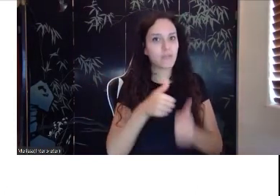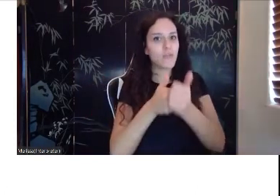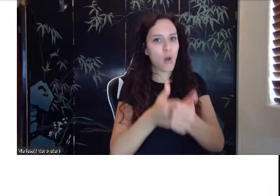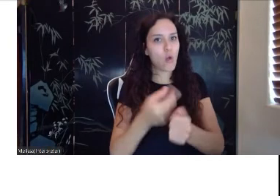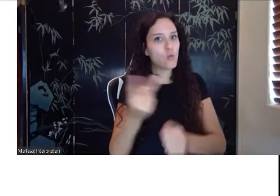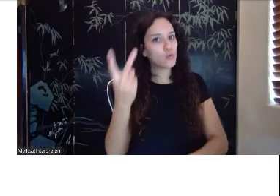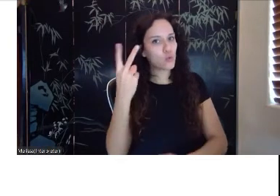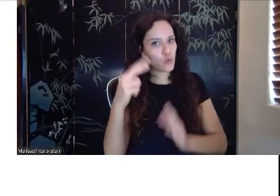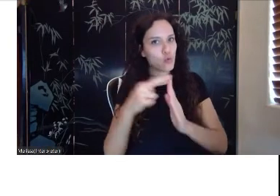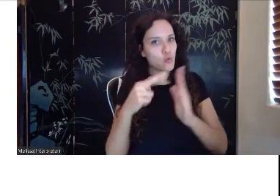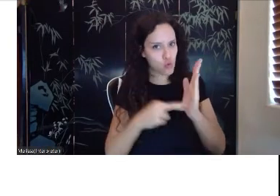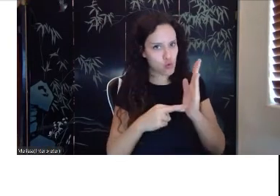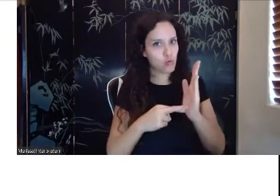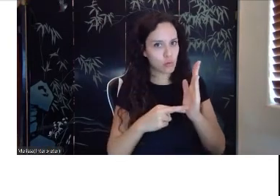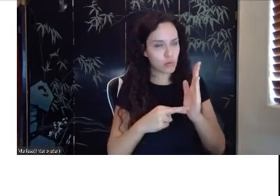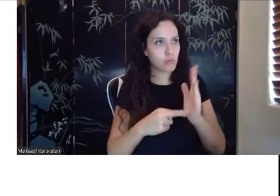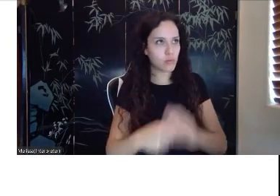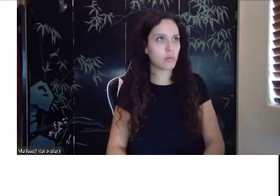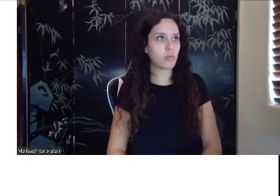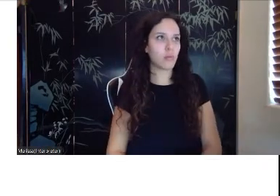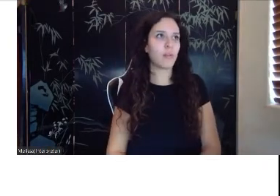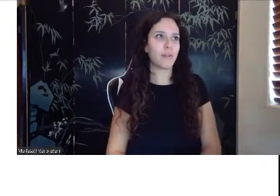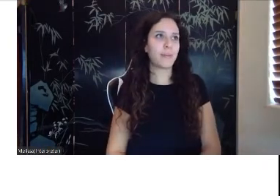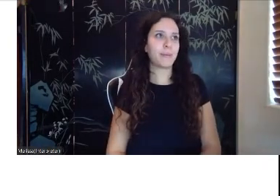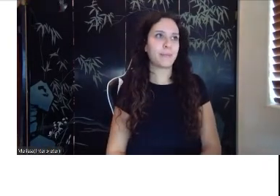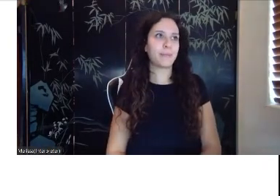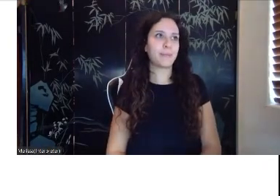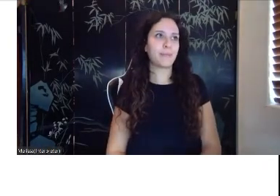It has to follow both of those 2 rules.